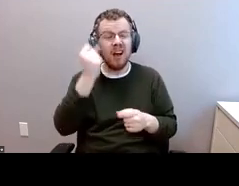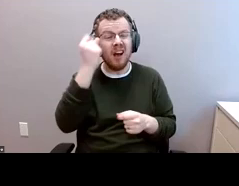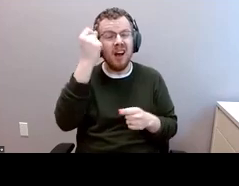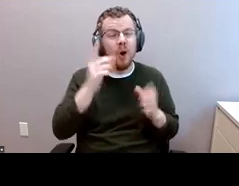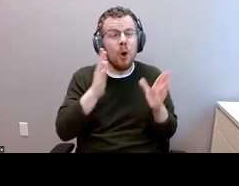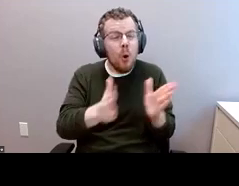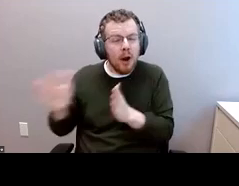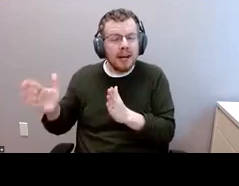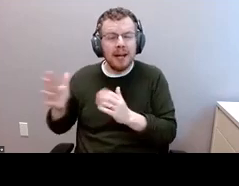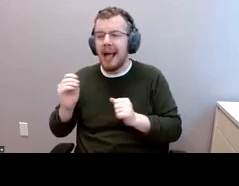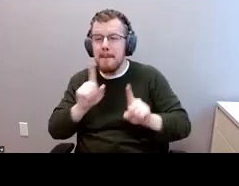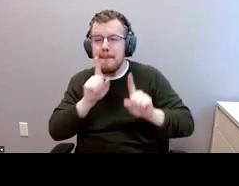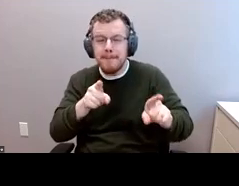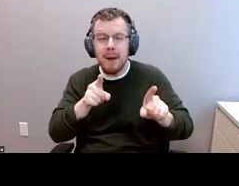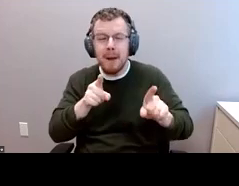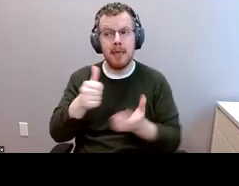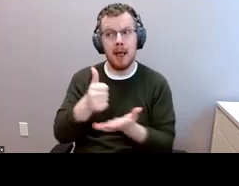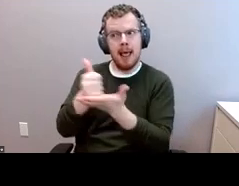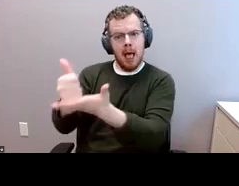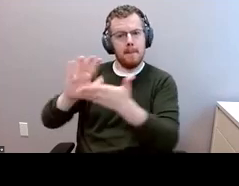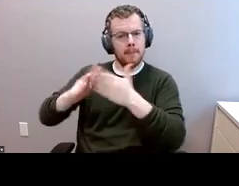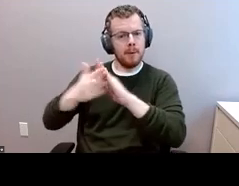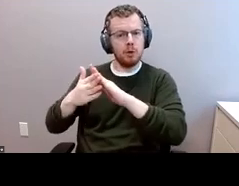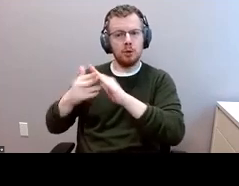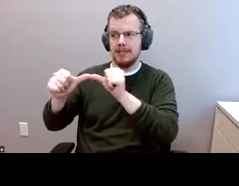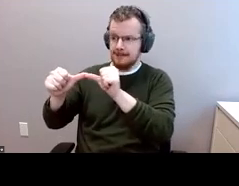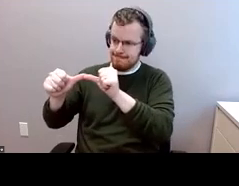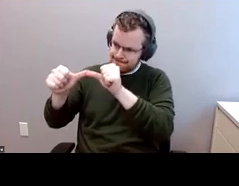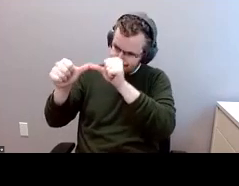responses that are helping communities continue this important work.